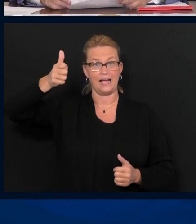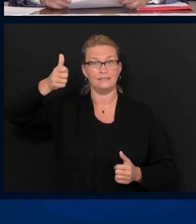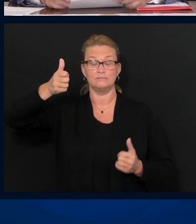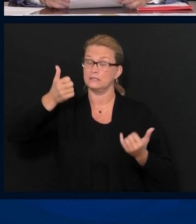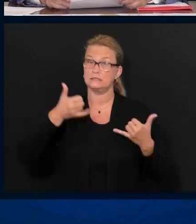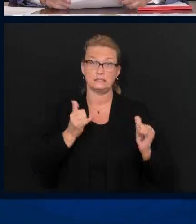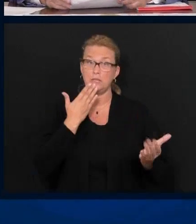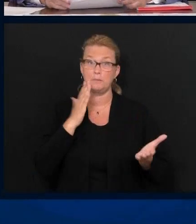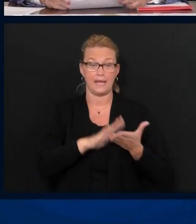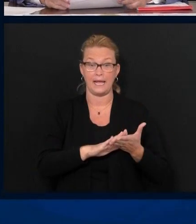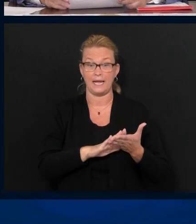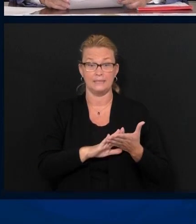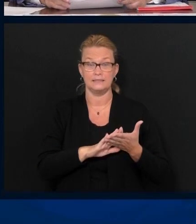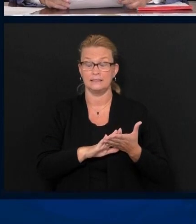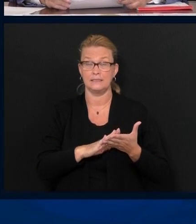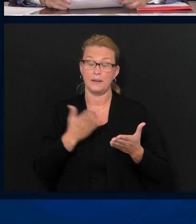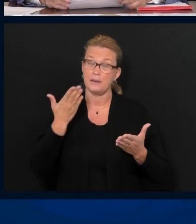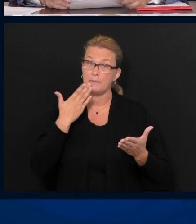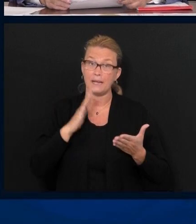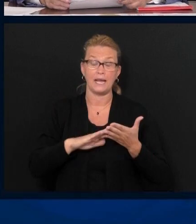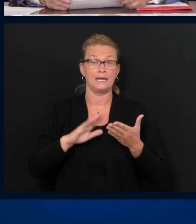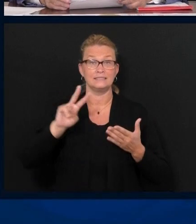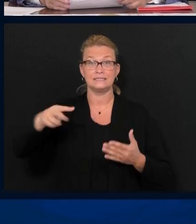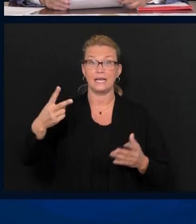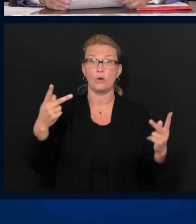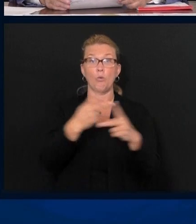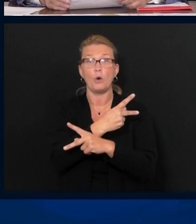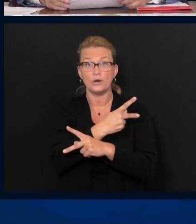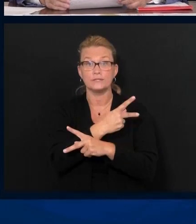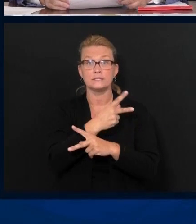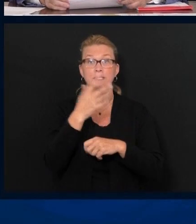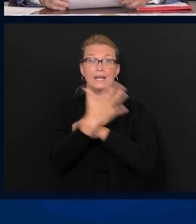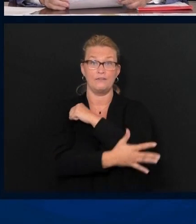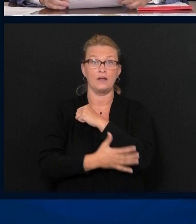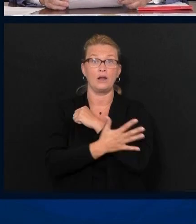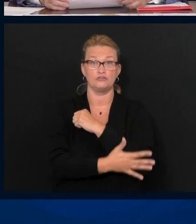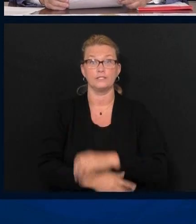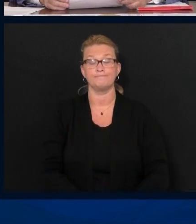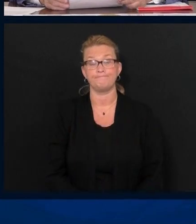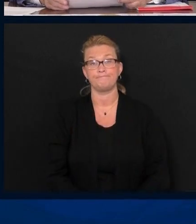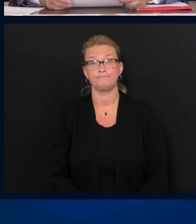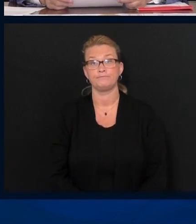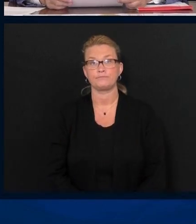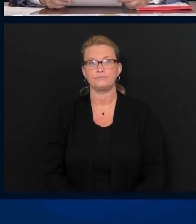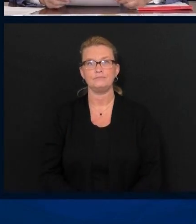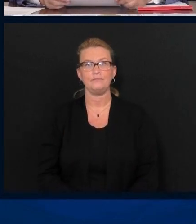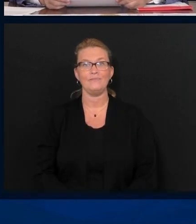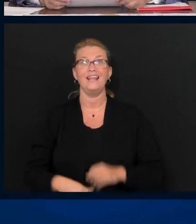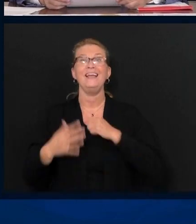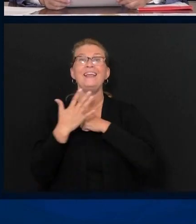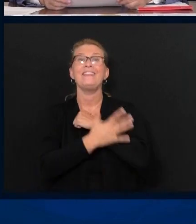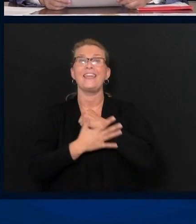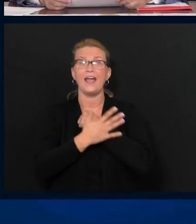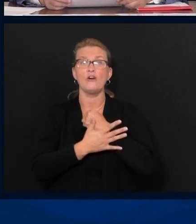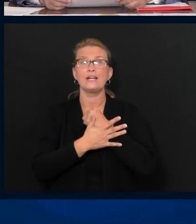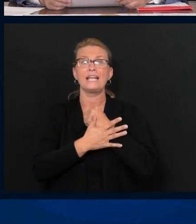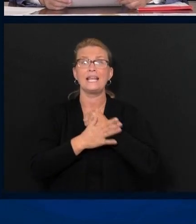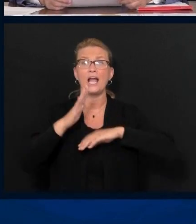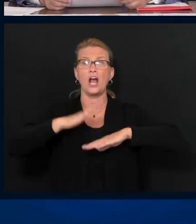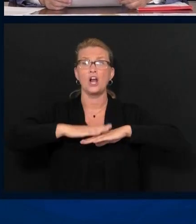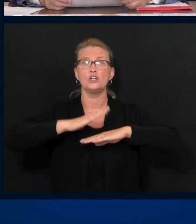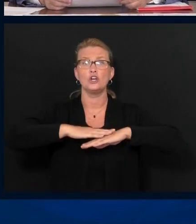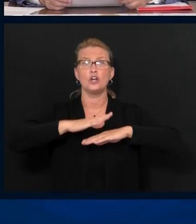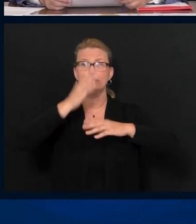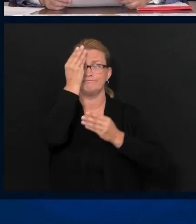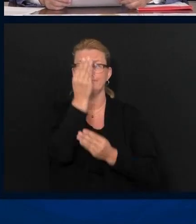bad. We're the second worst in the country. Our county alert map, now has